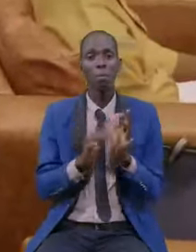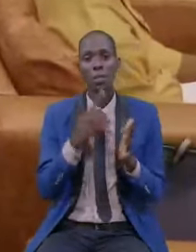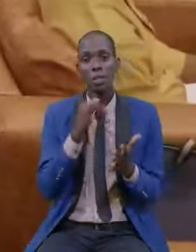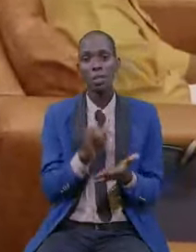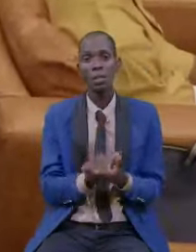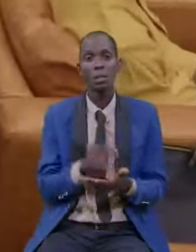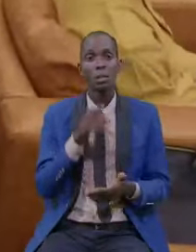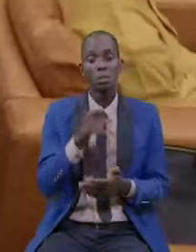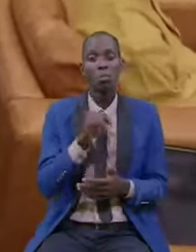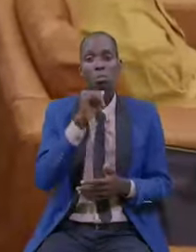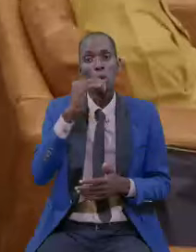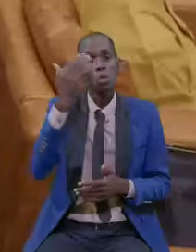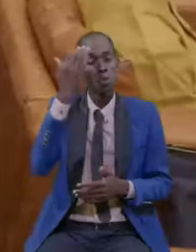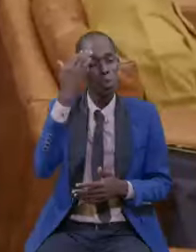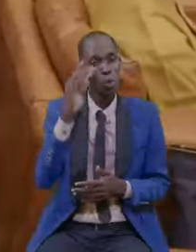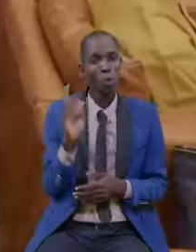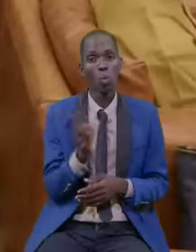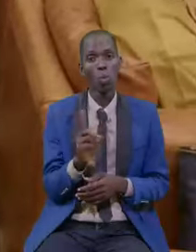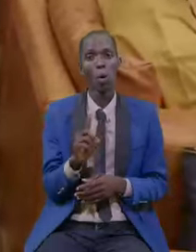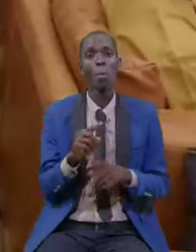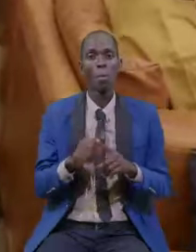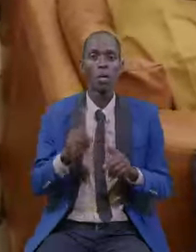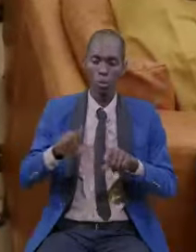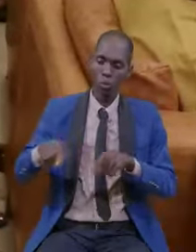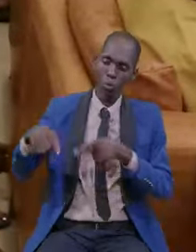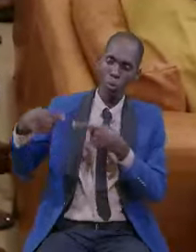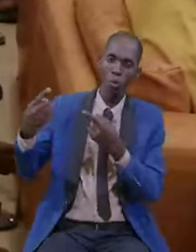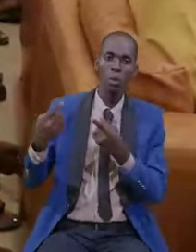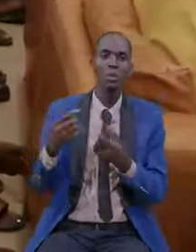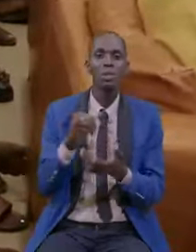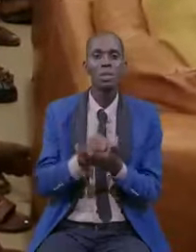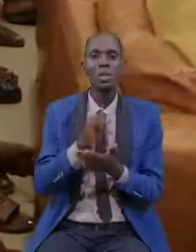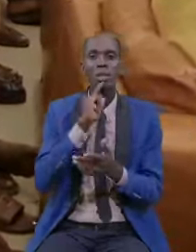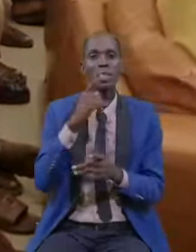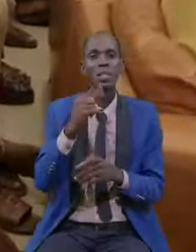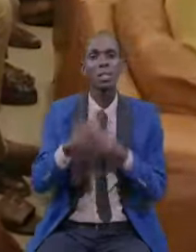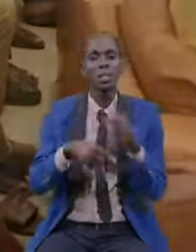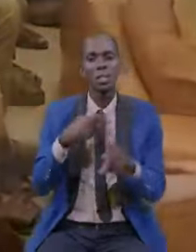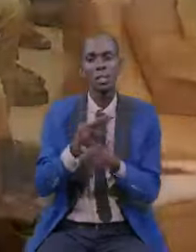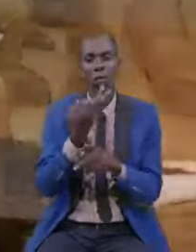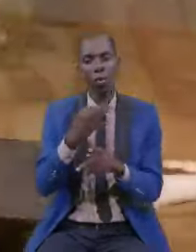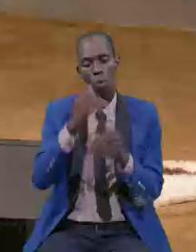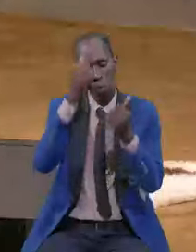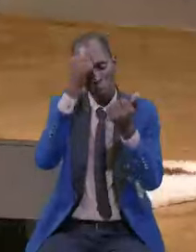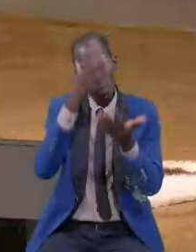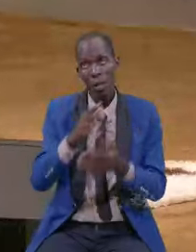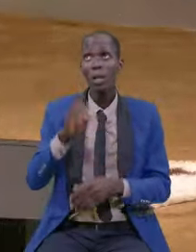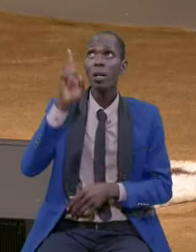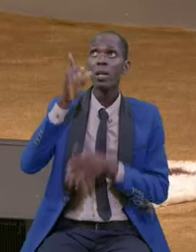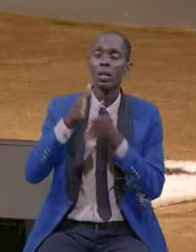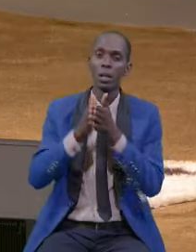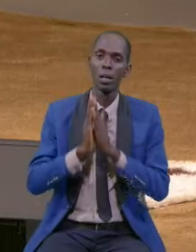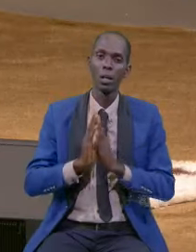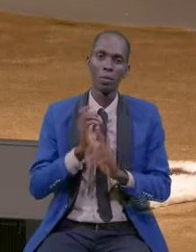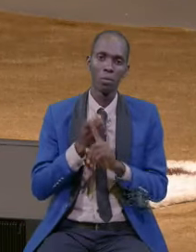the faith of obedience that God demands from us. In